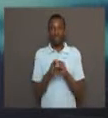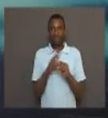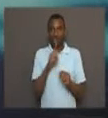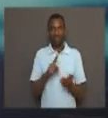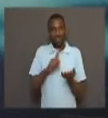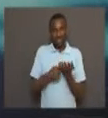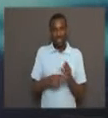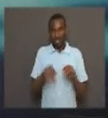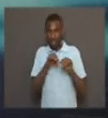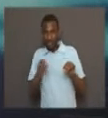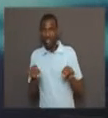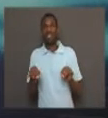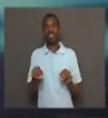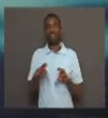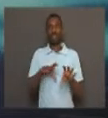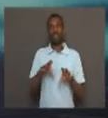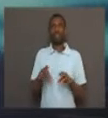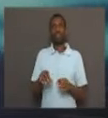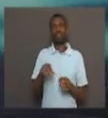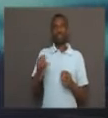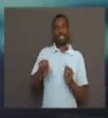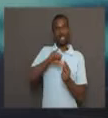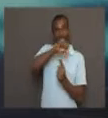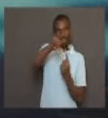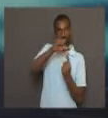by atomic radius.